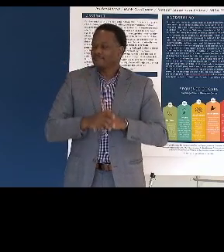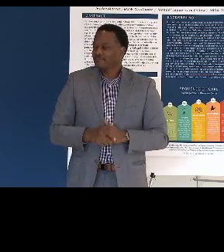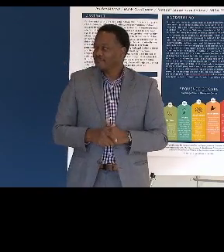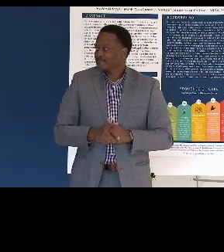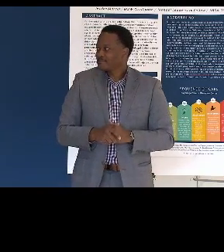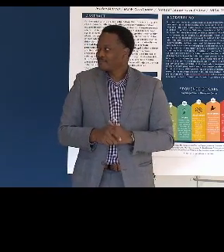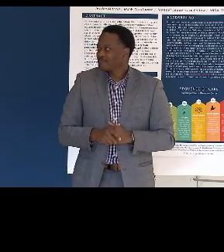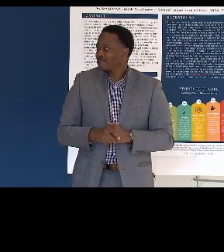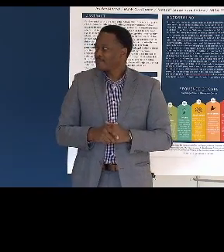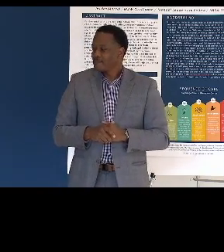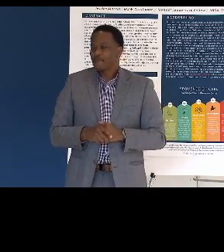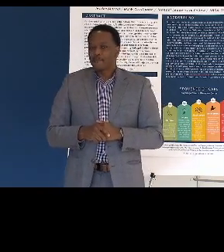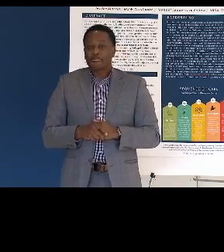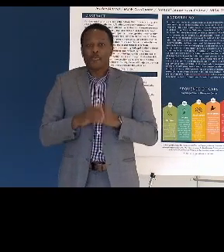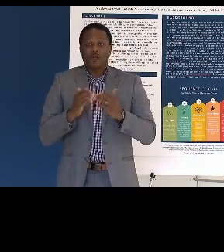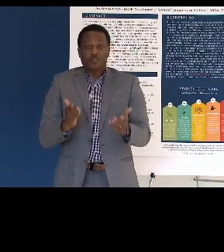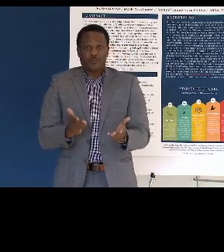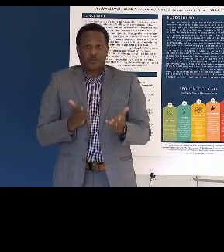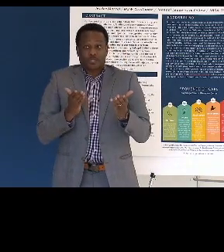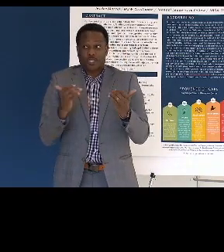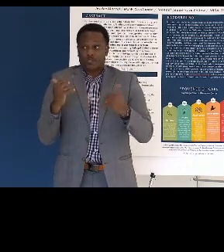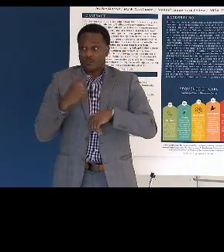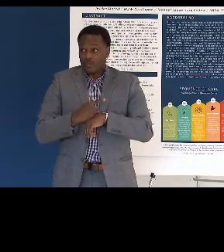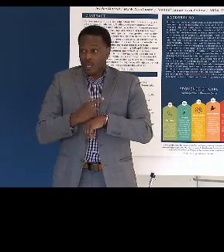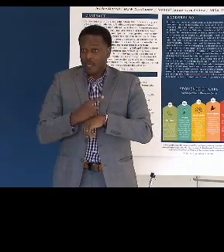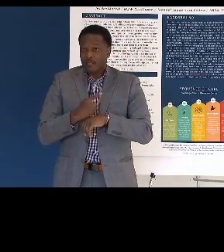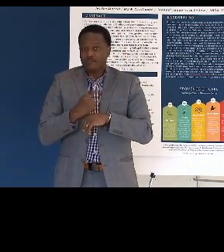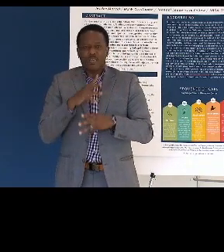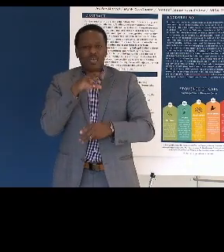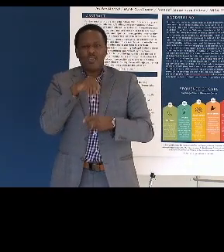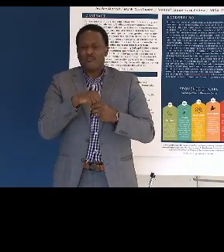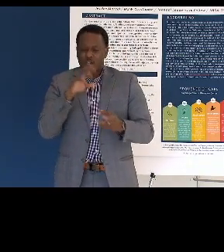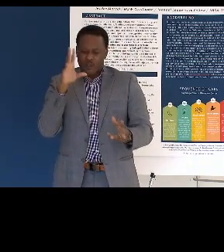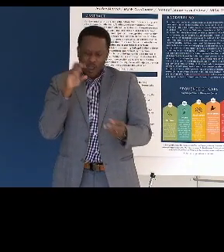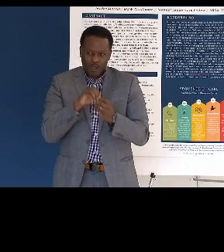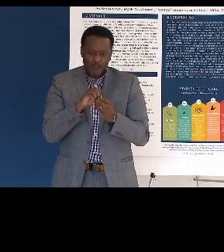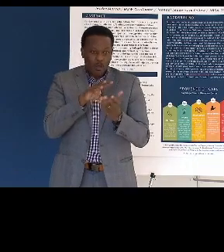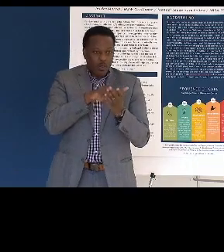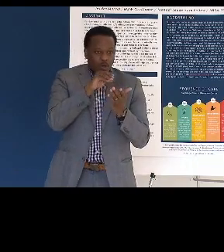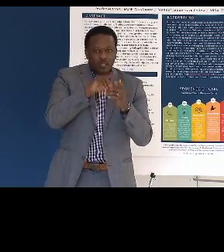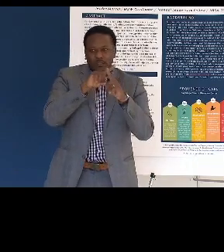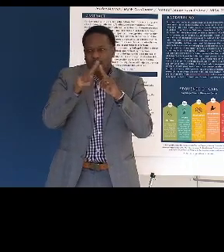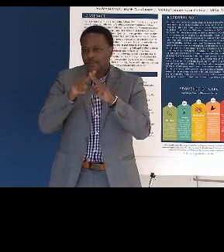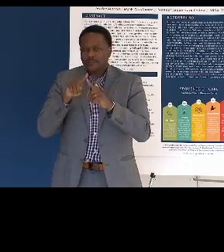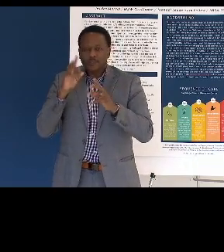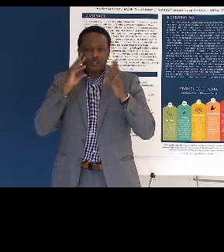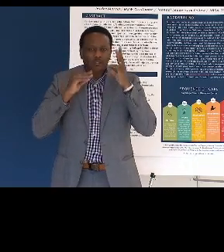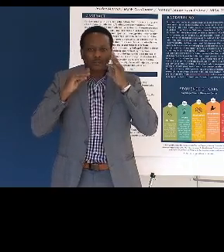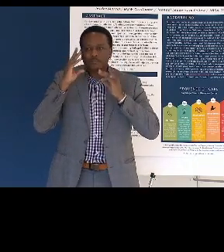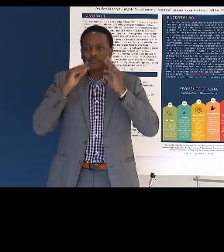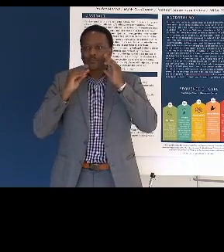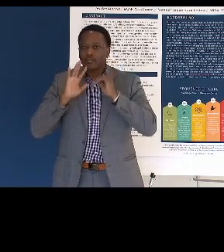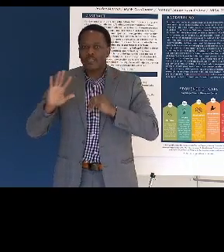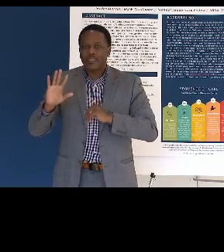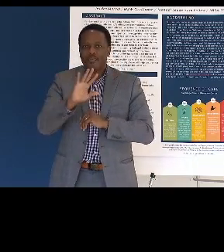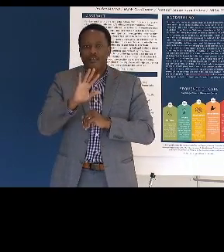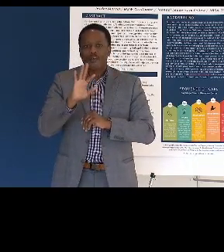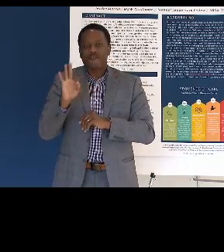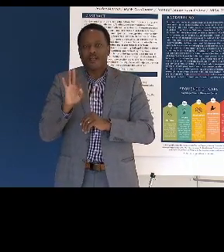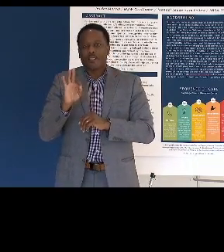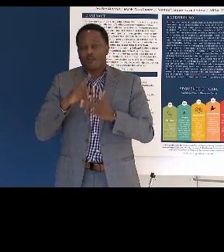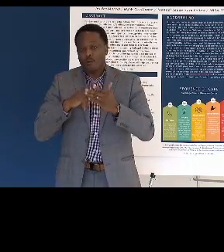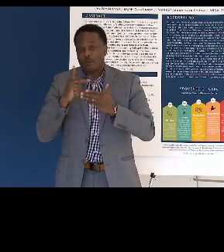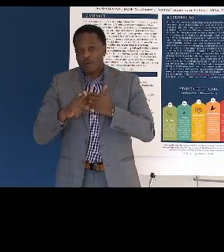The capstone presentations are the culminating learning experience of the students in our fellows program.